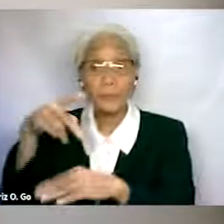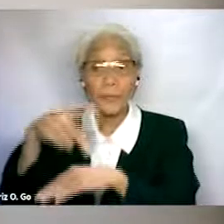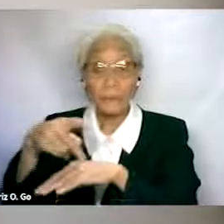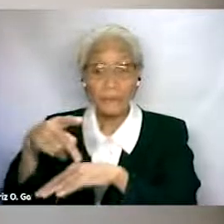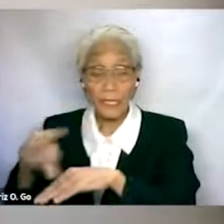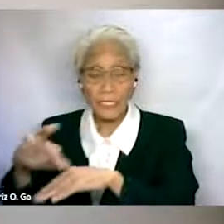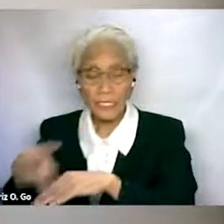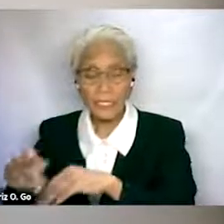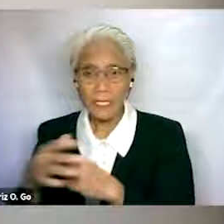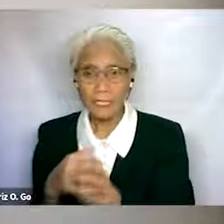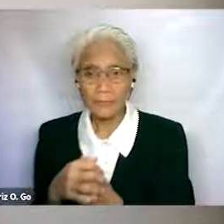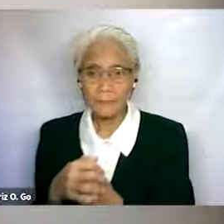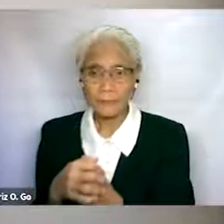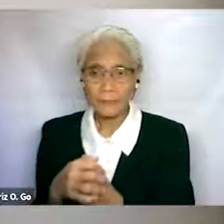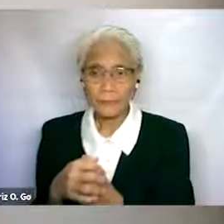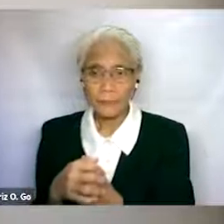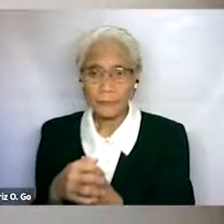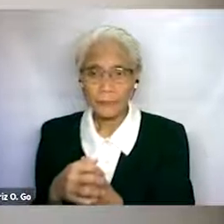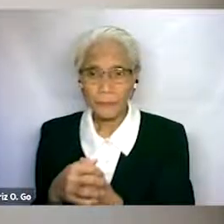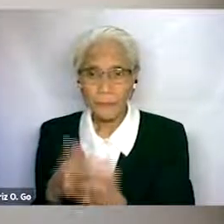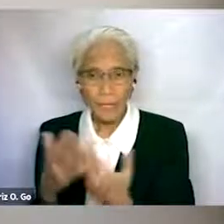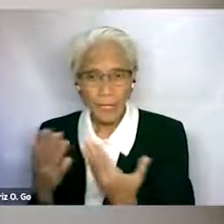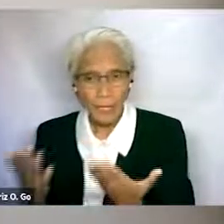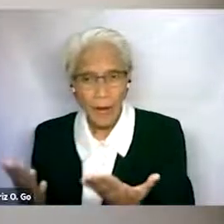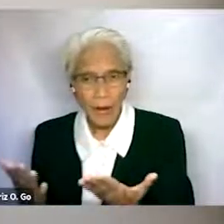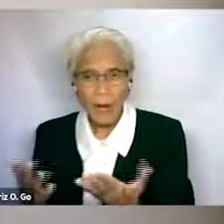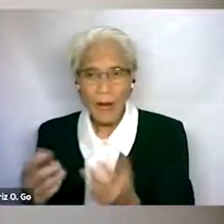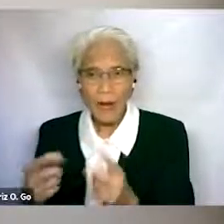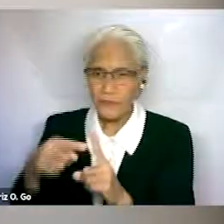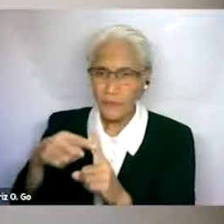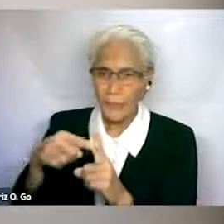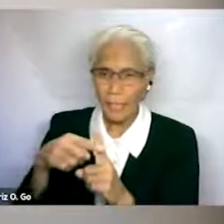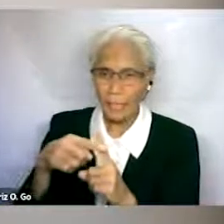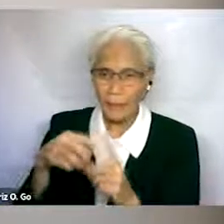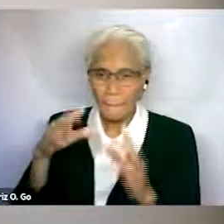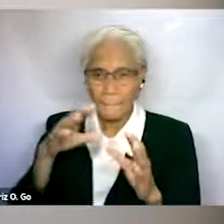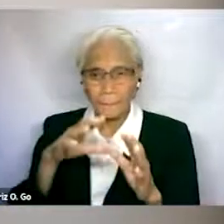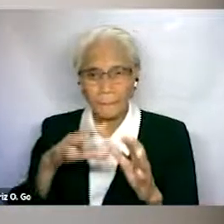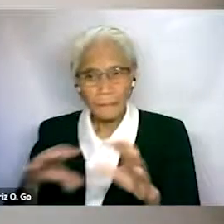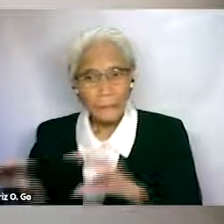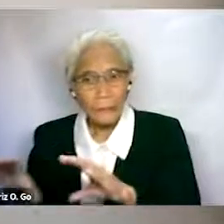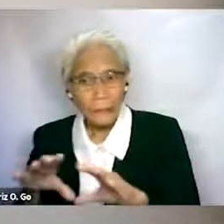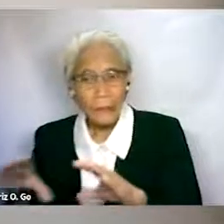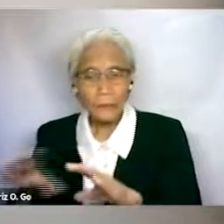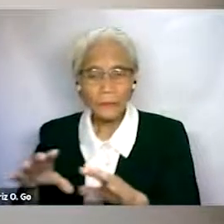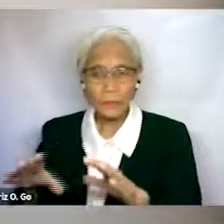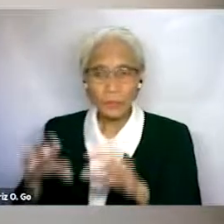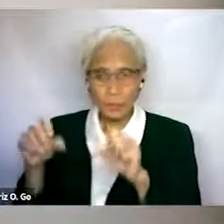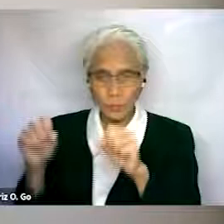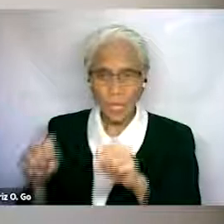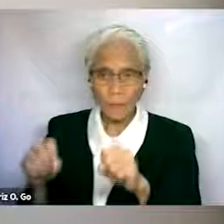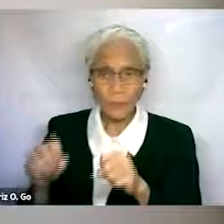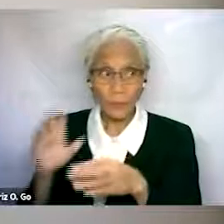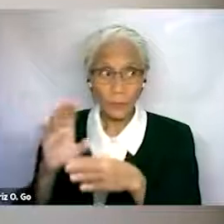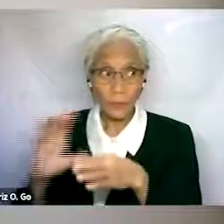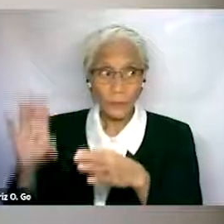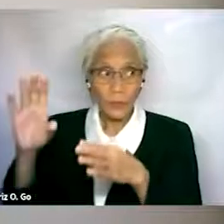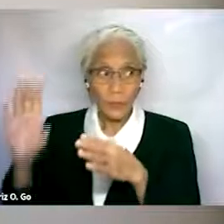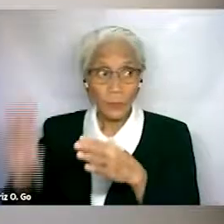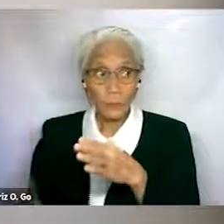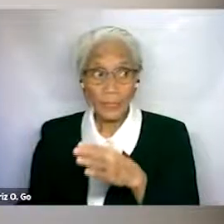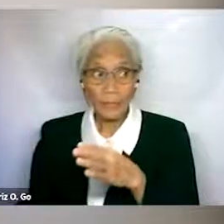the expert committee, defines gender and it defines sex and where it is embedded, where it is reproduced in terms of the